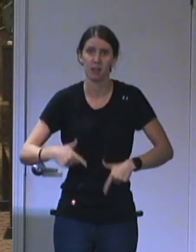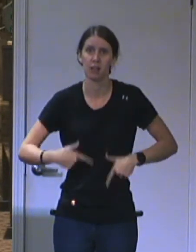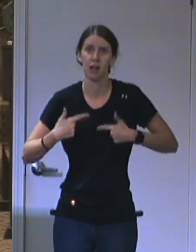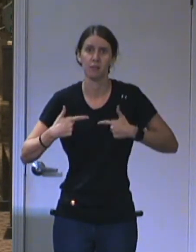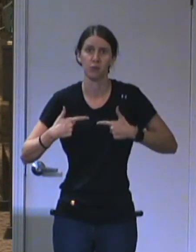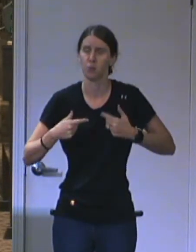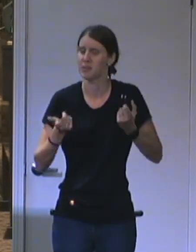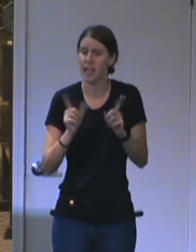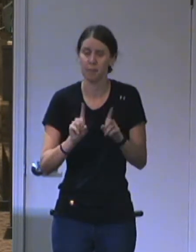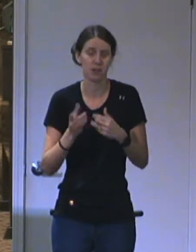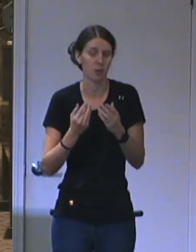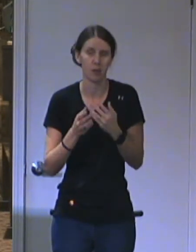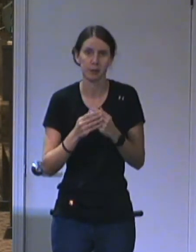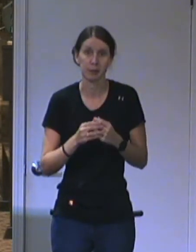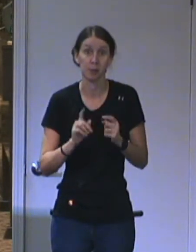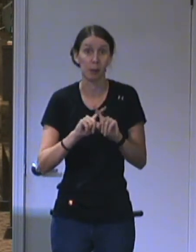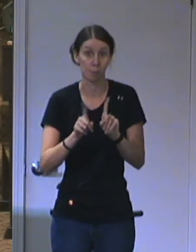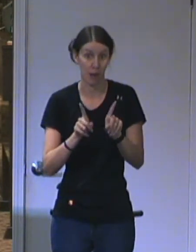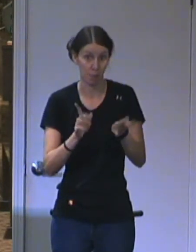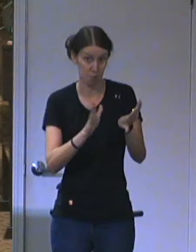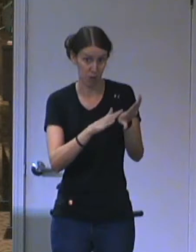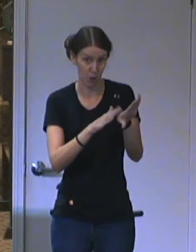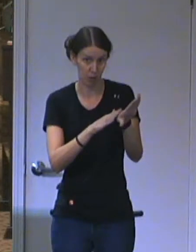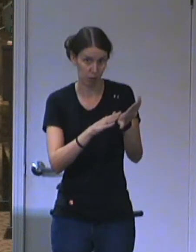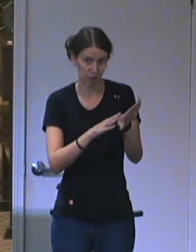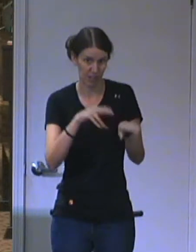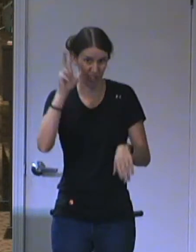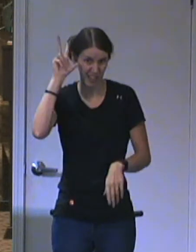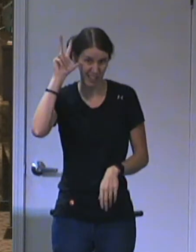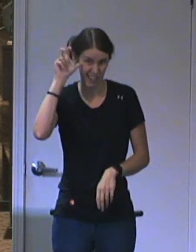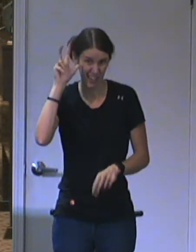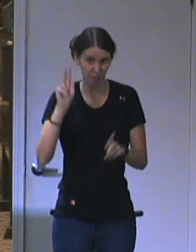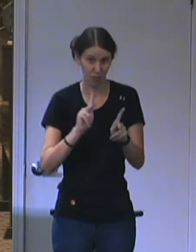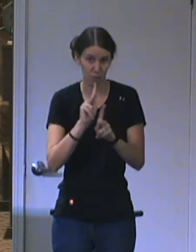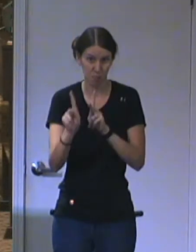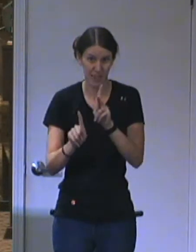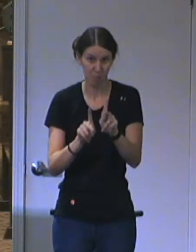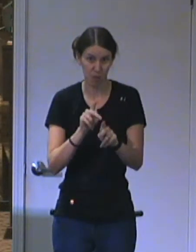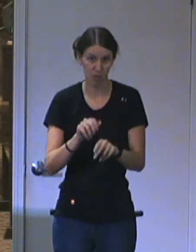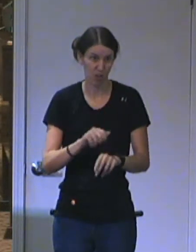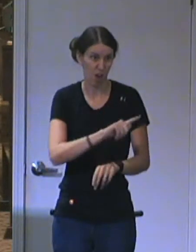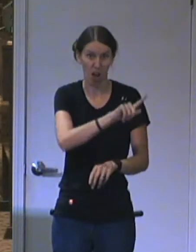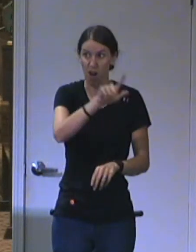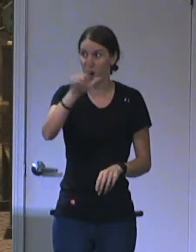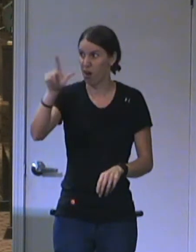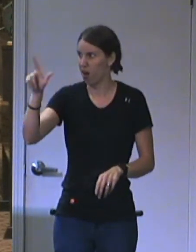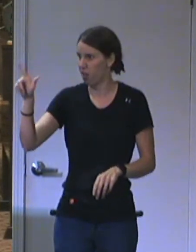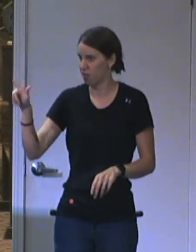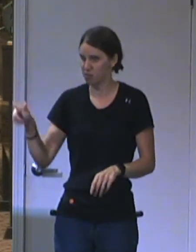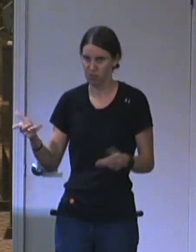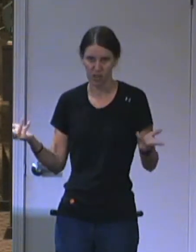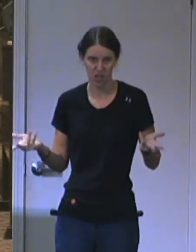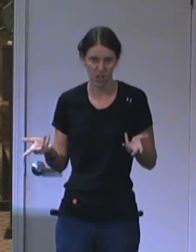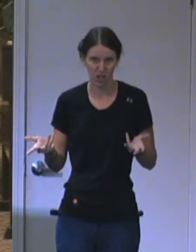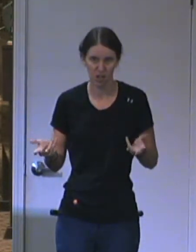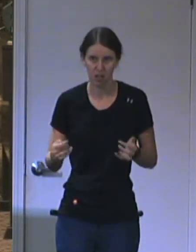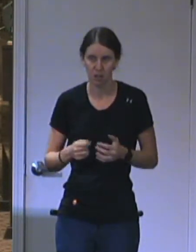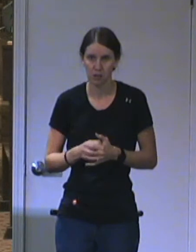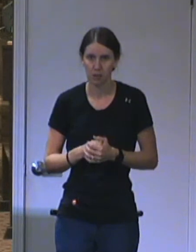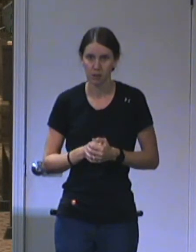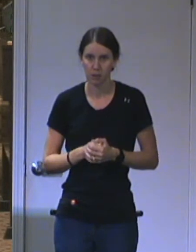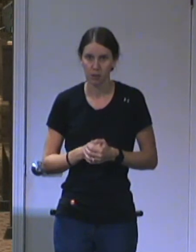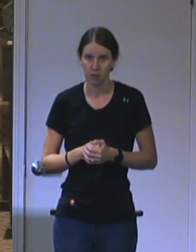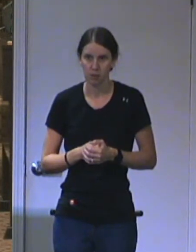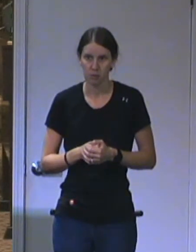are, but you beware. Evil people are everywhere. Now He says